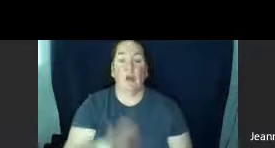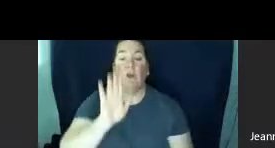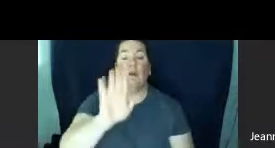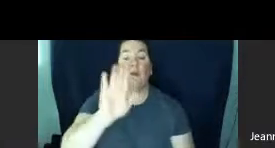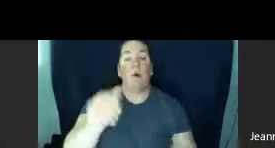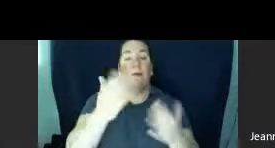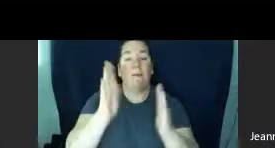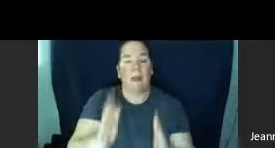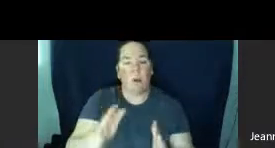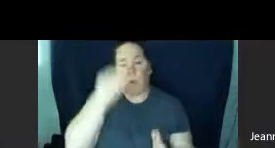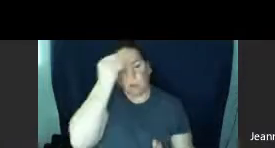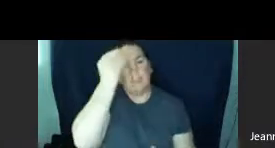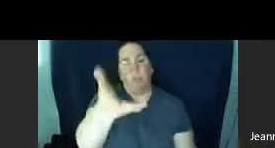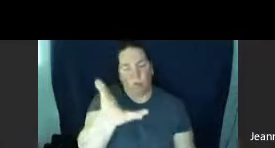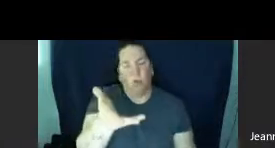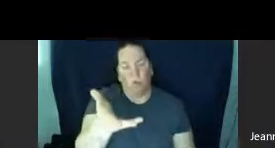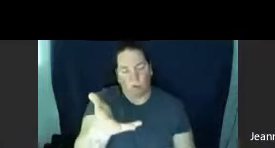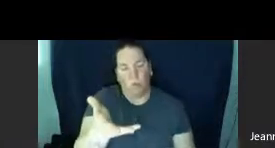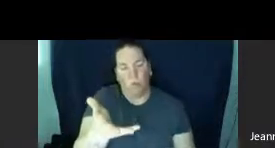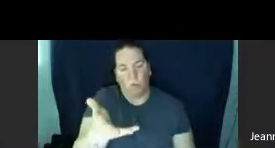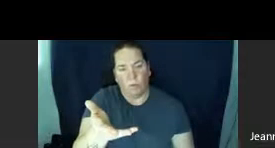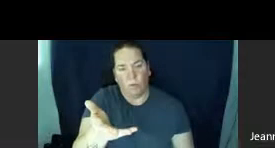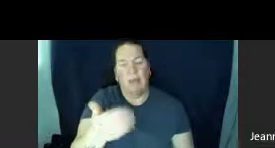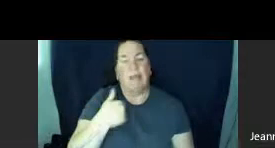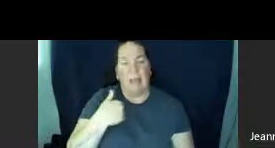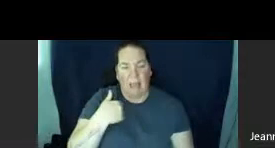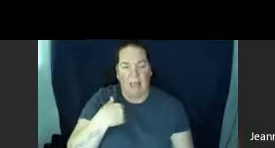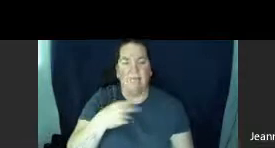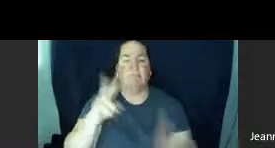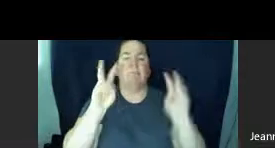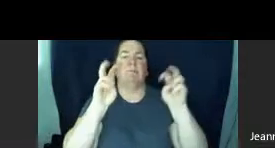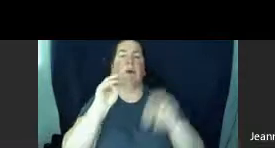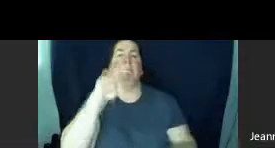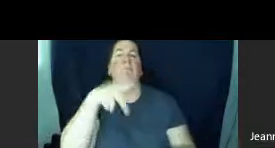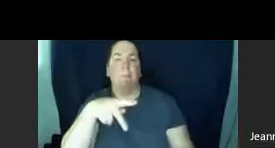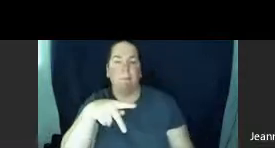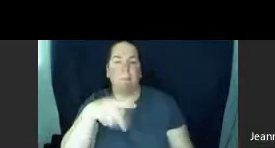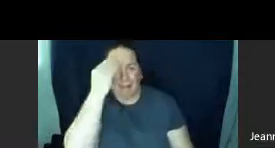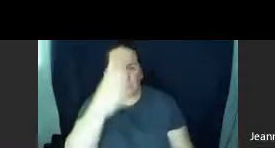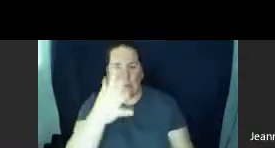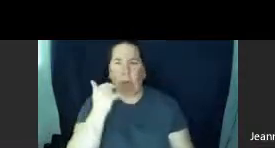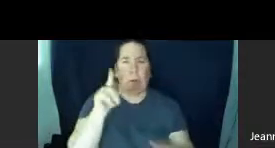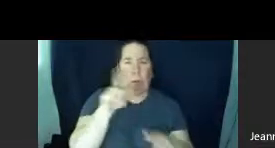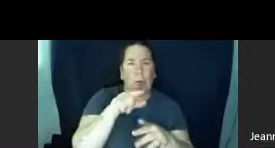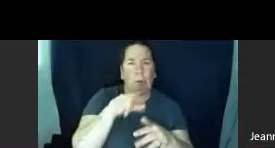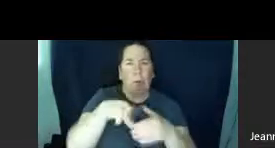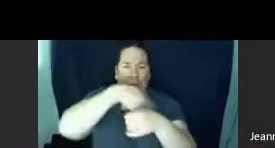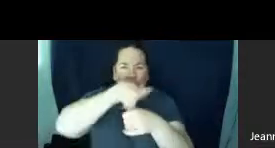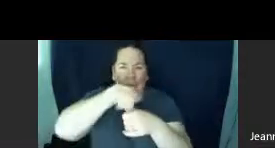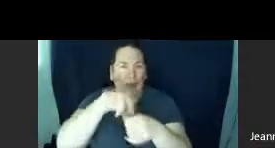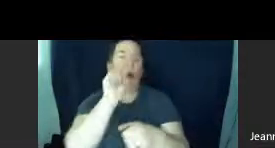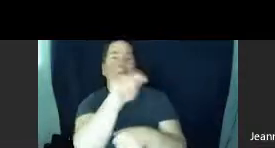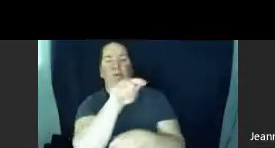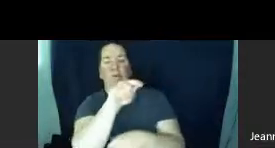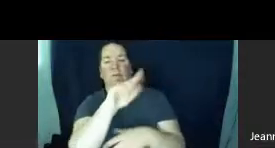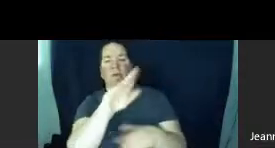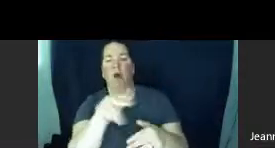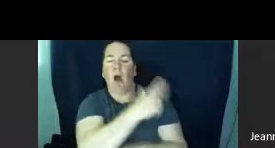will, there's kind of a map that the provider can see to see what is the closest location for you